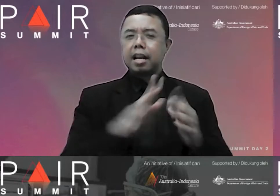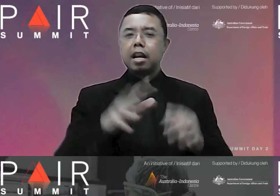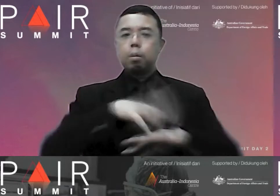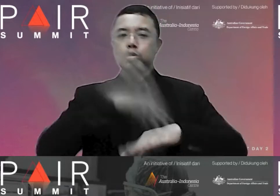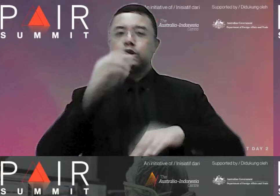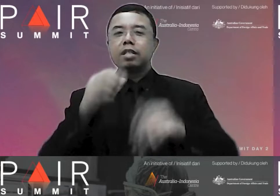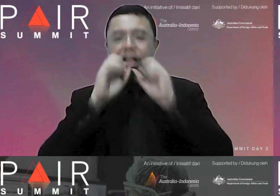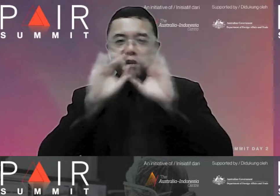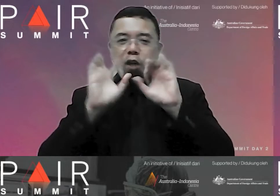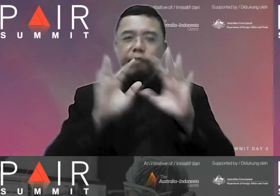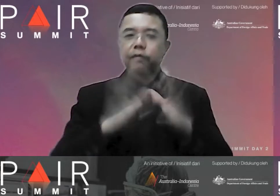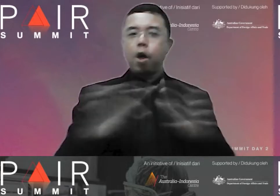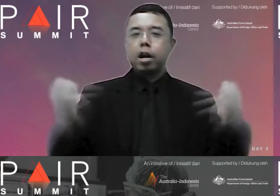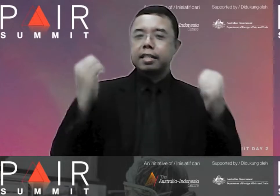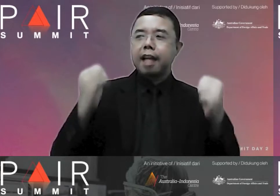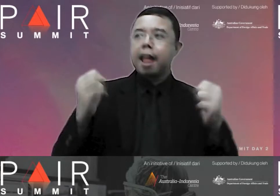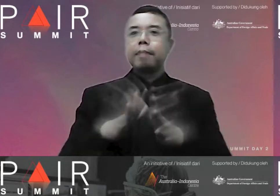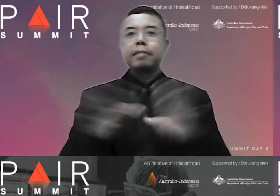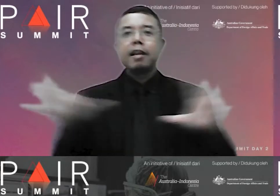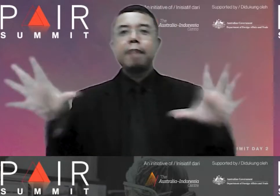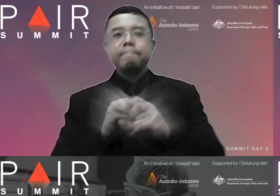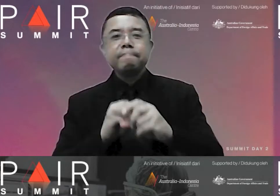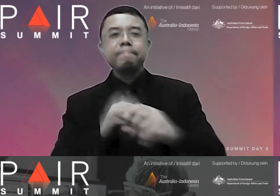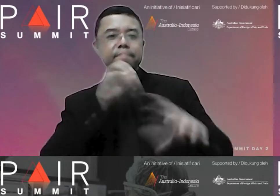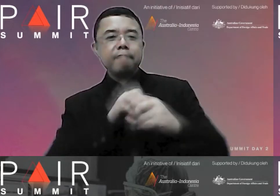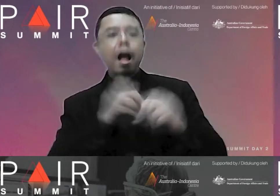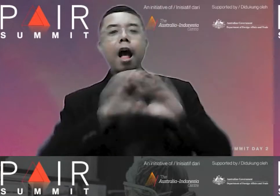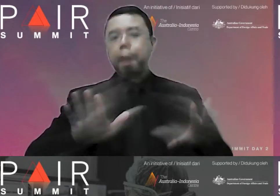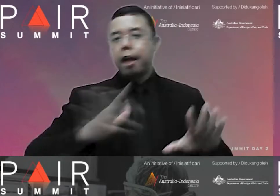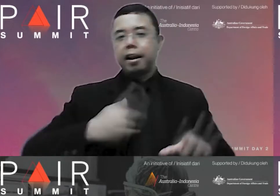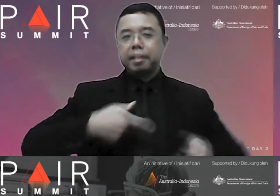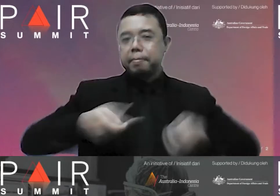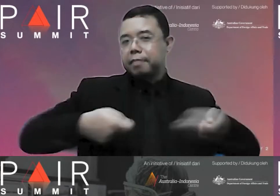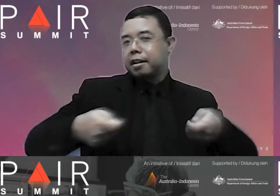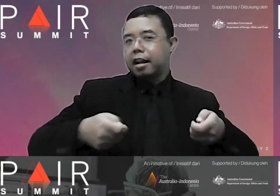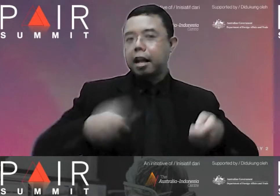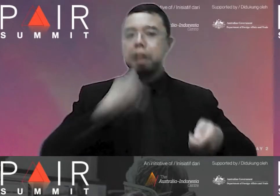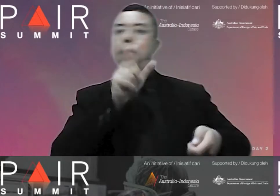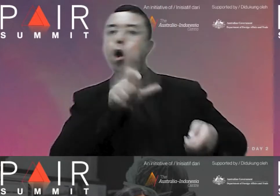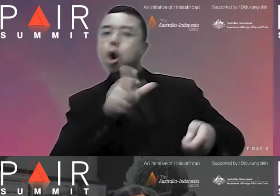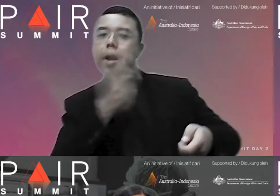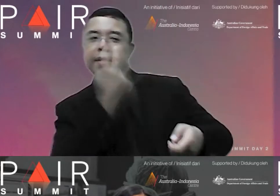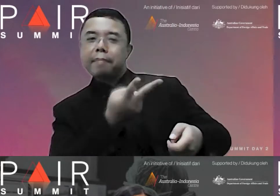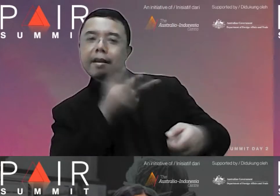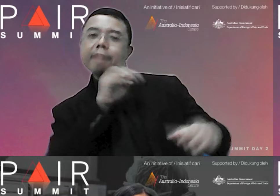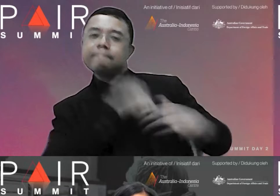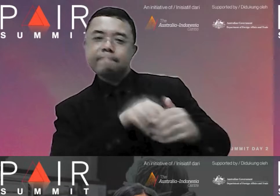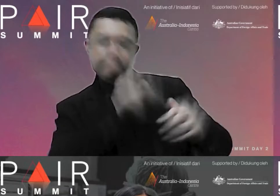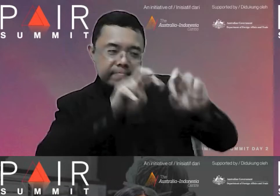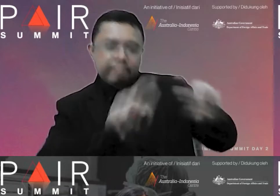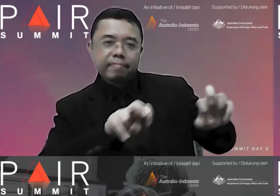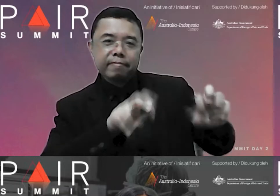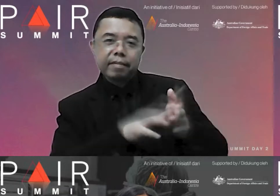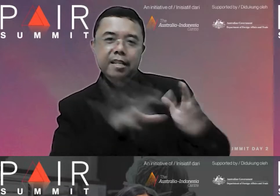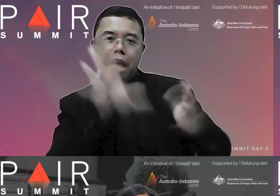securely, and then we can still have control over who should have access to our individual health records. So yeah,